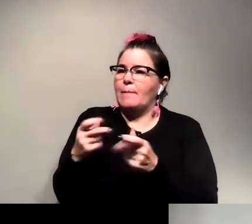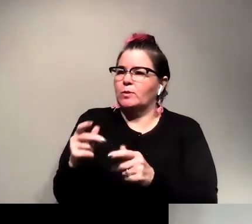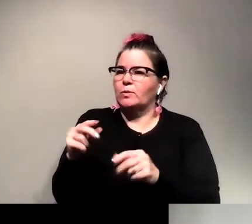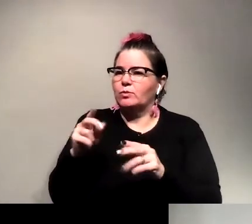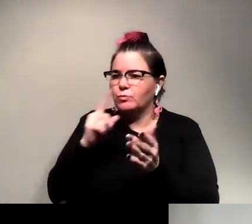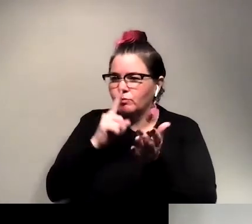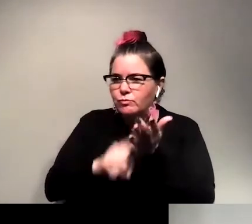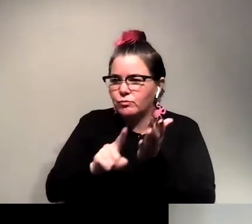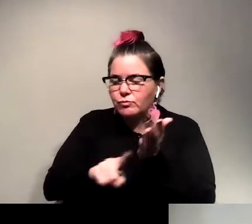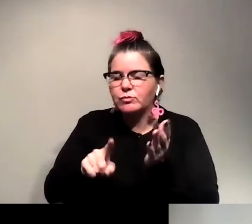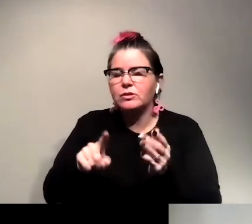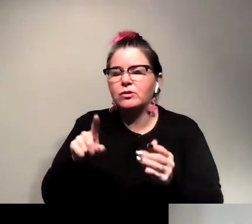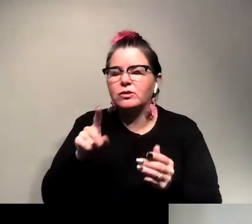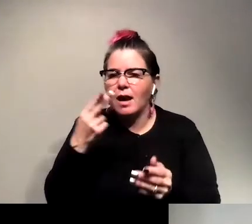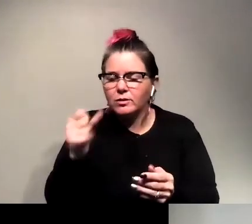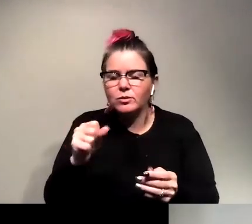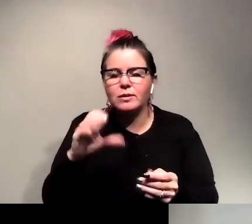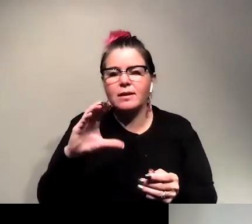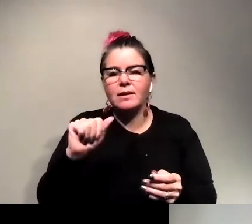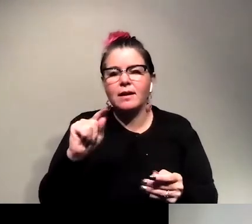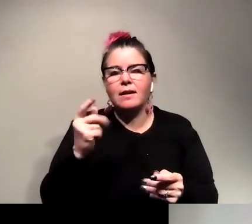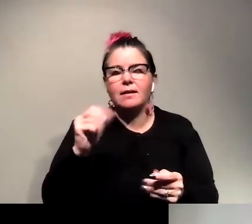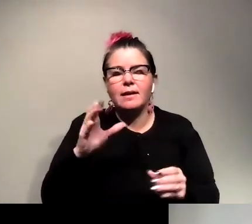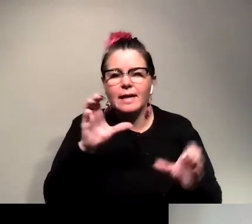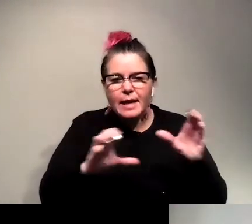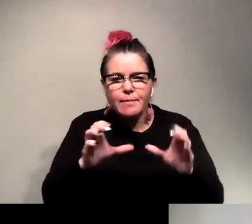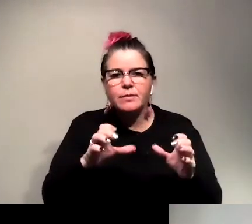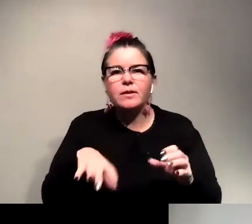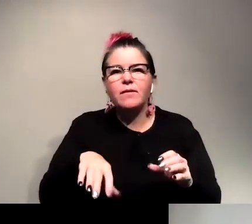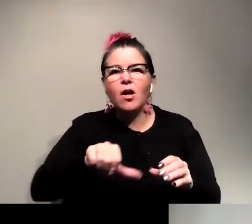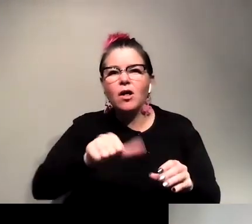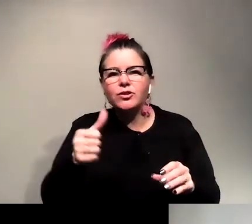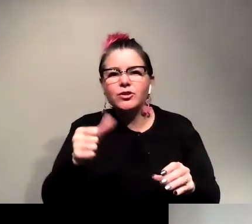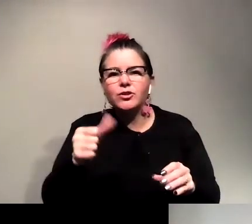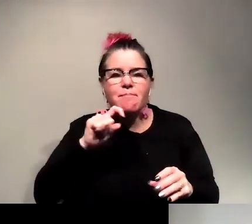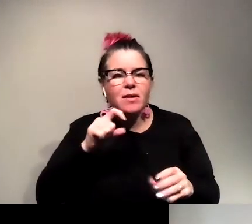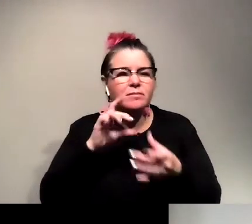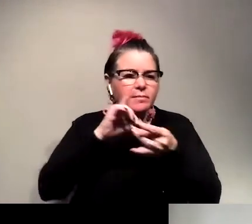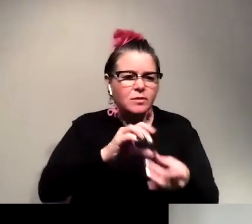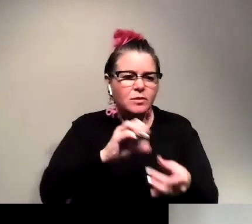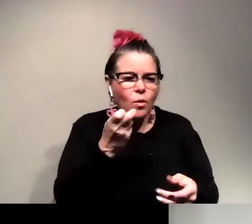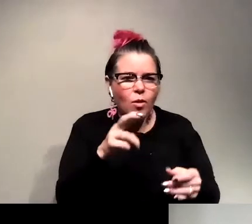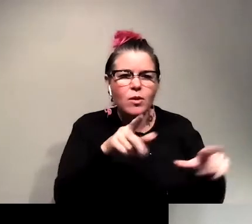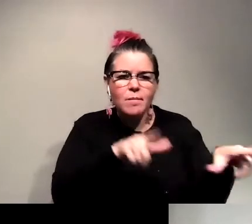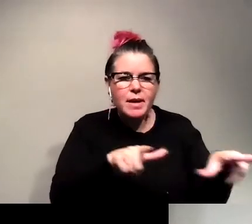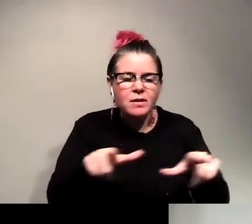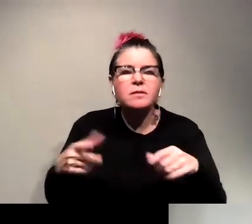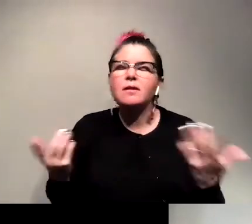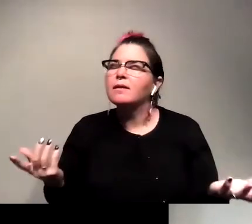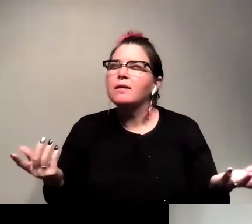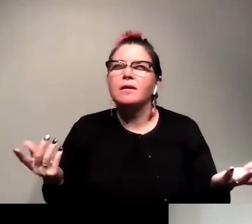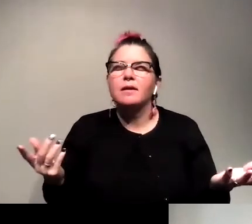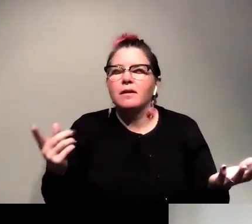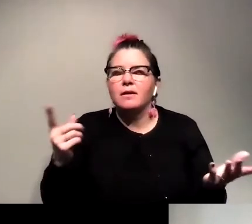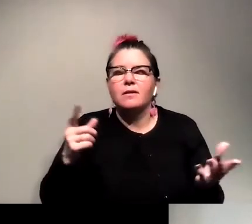some catalytic chemistry and trying to find alternative metals for solar panels. And I just, it blew